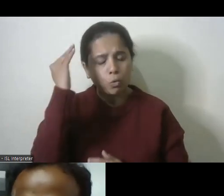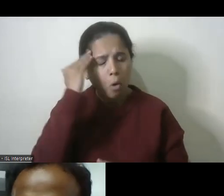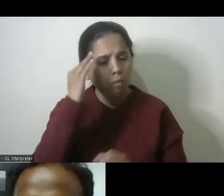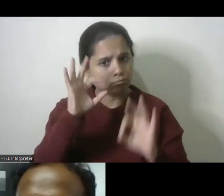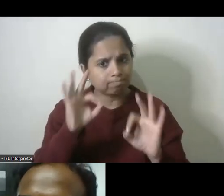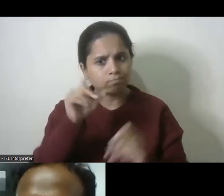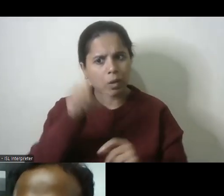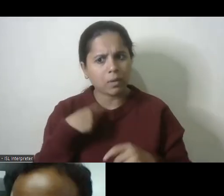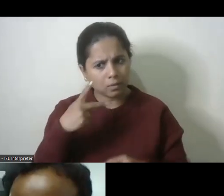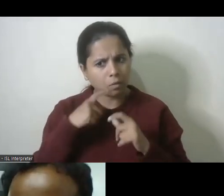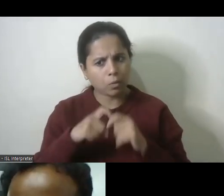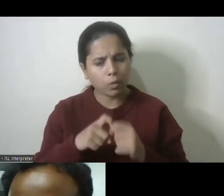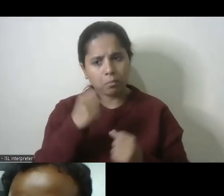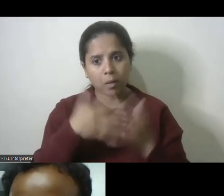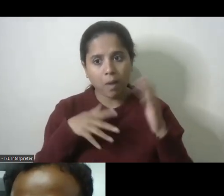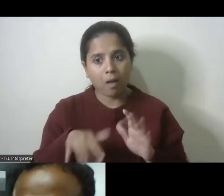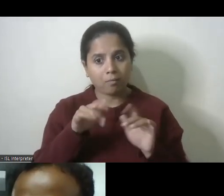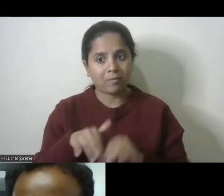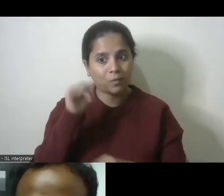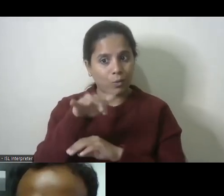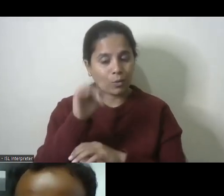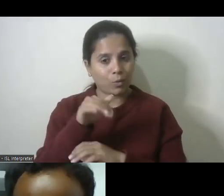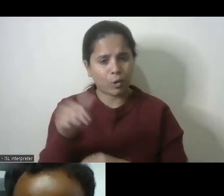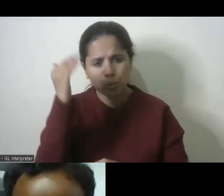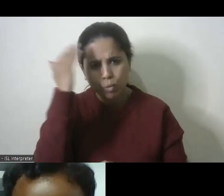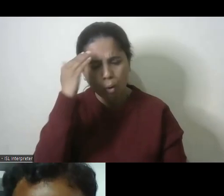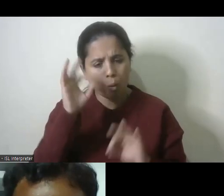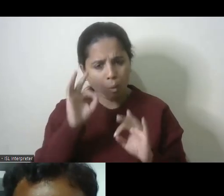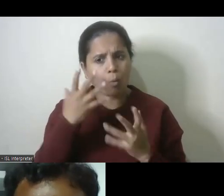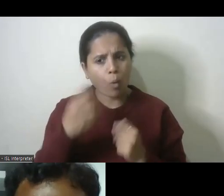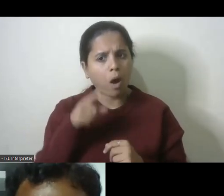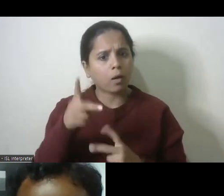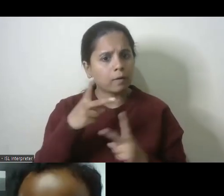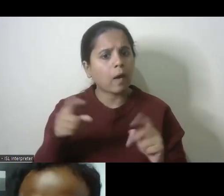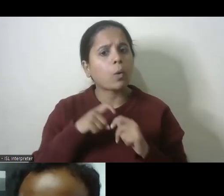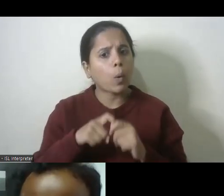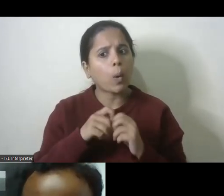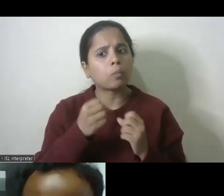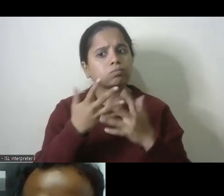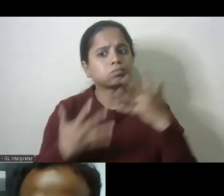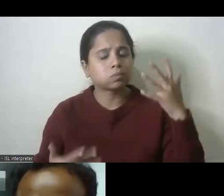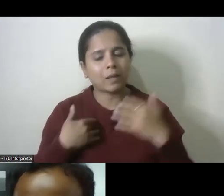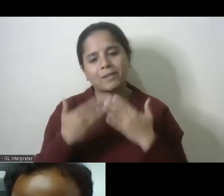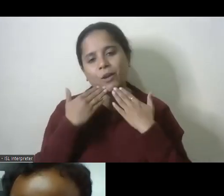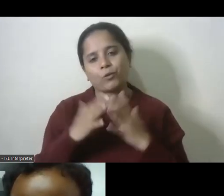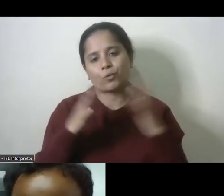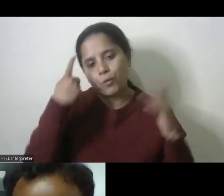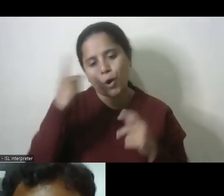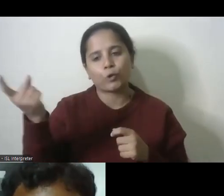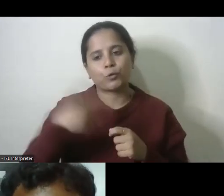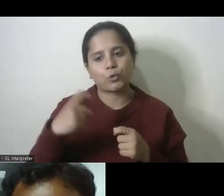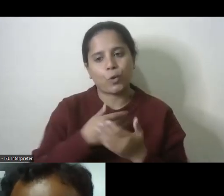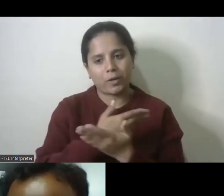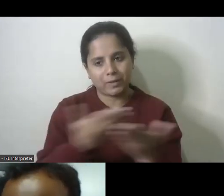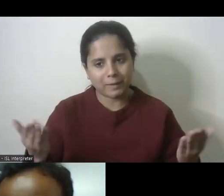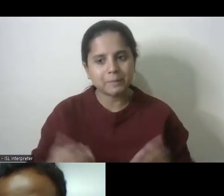I can see the people writing their insightful, knowledgeable, and so on and so forth. Okay, so thank you so much for joining us.